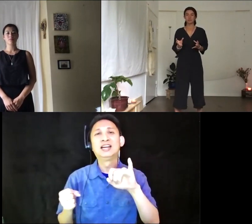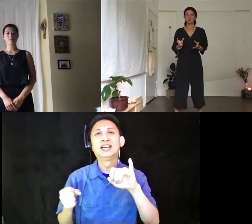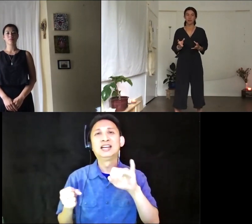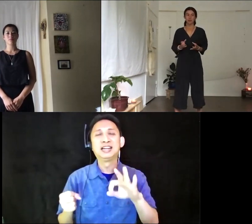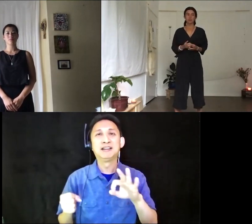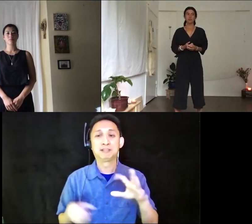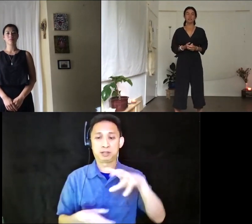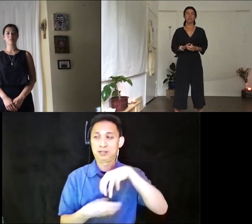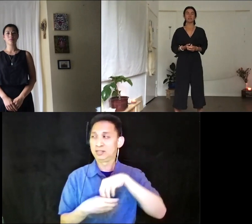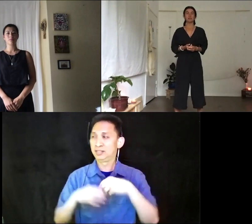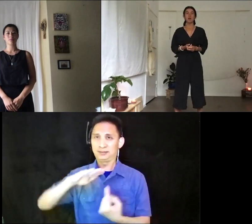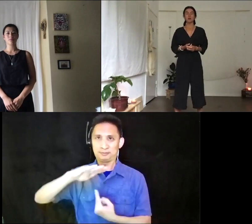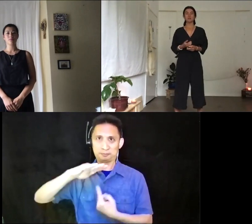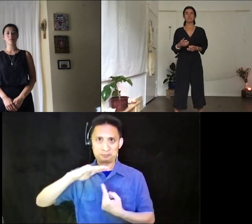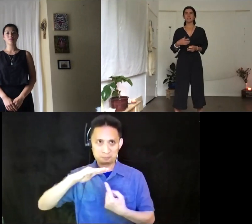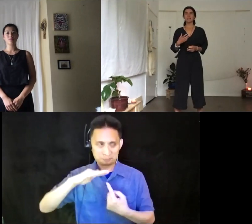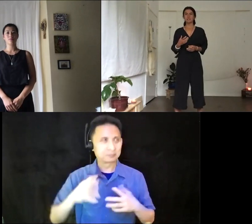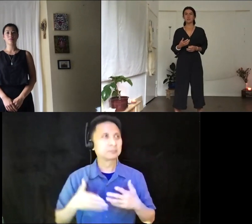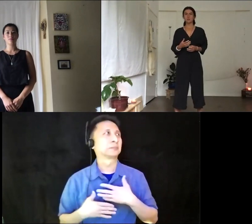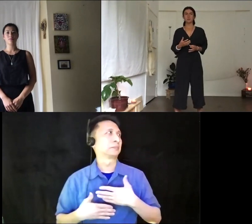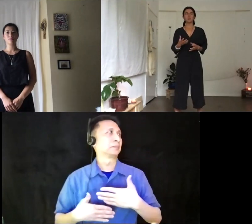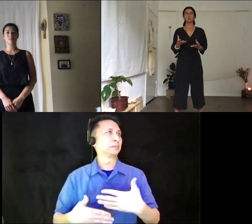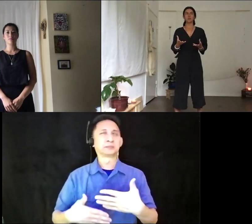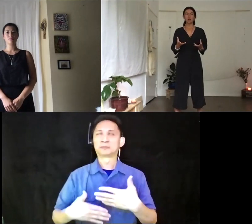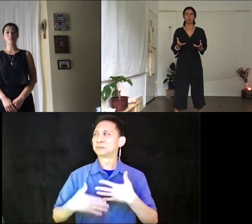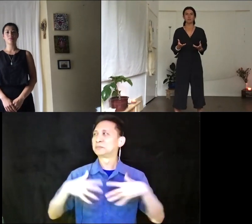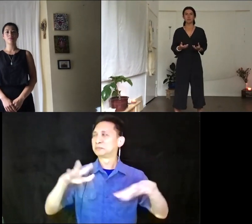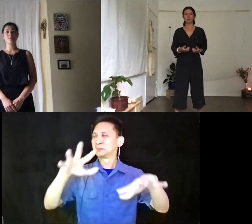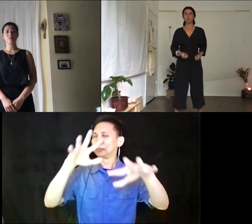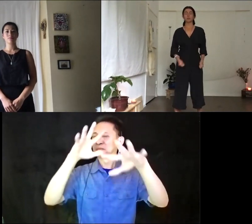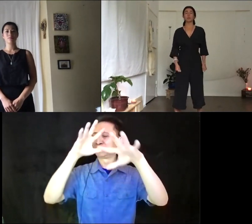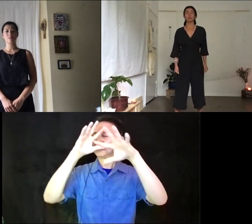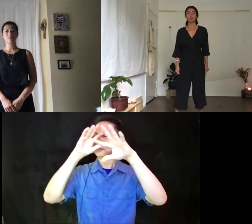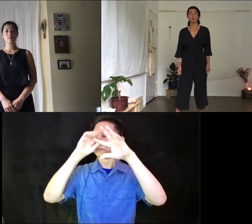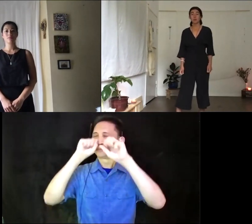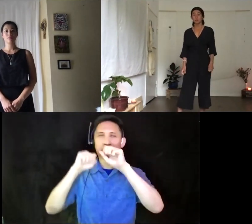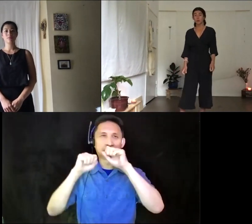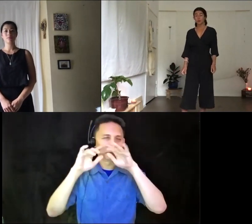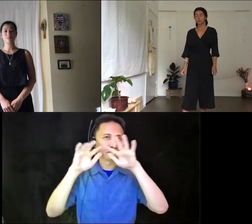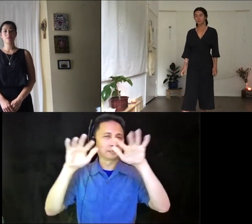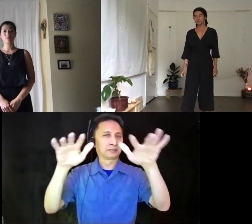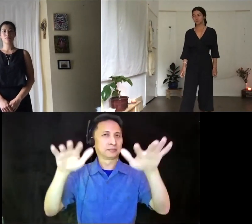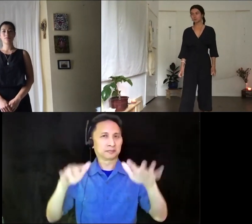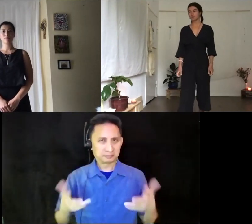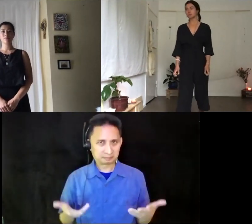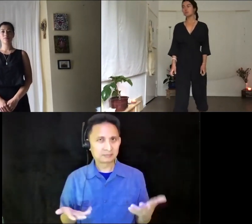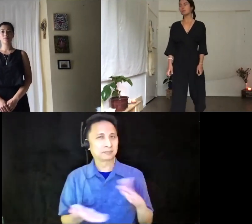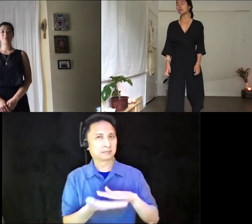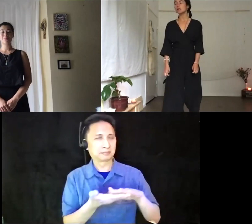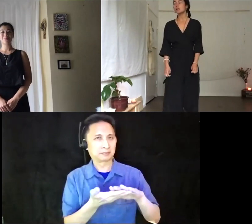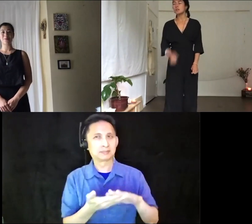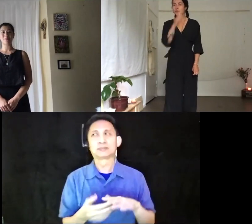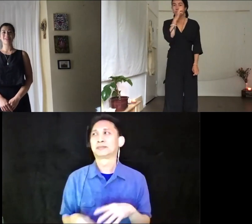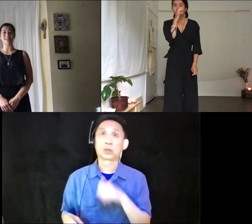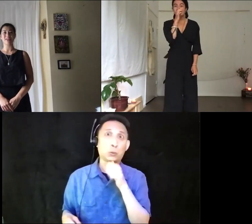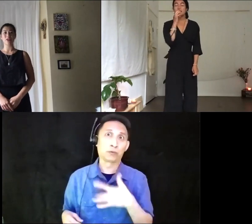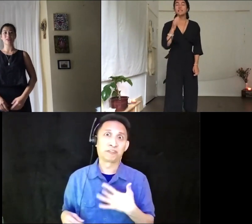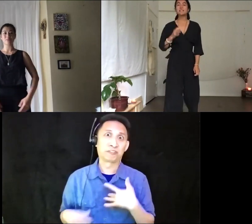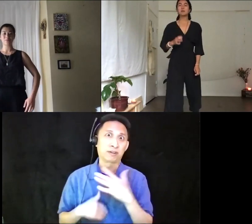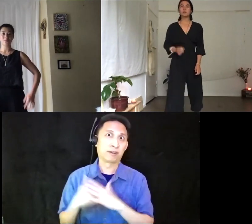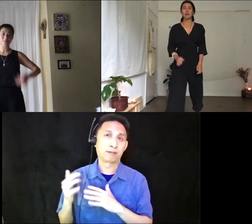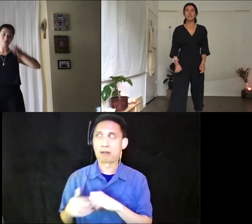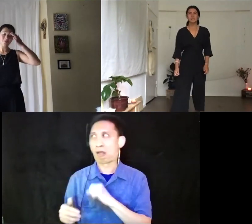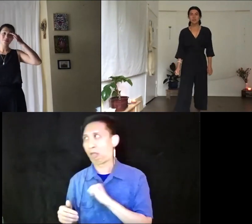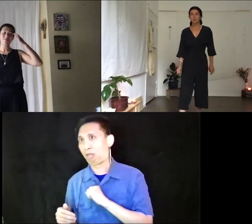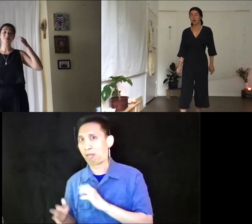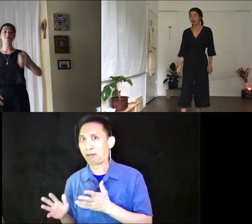safe environment, then you're less likely to cough when you're around other people. So these